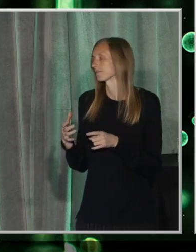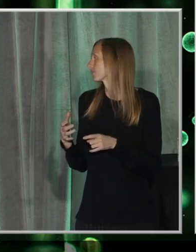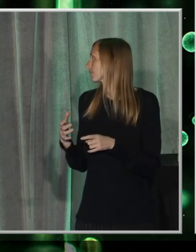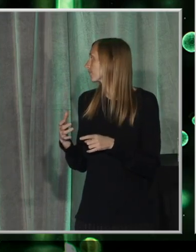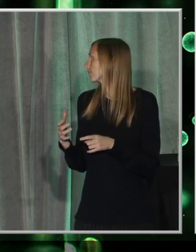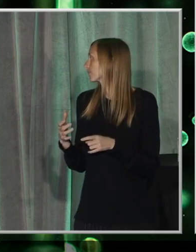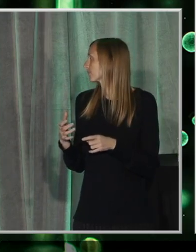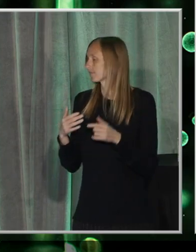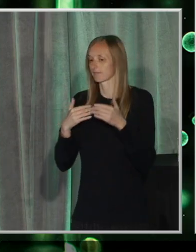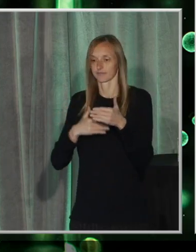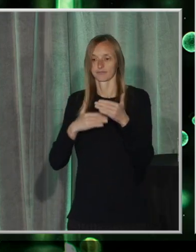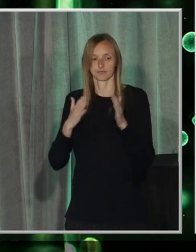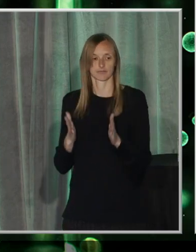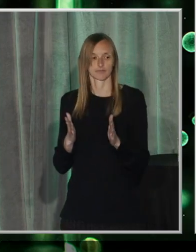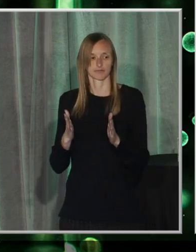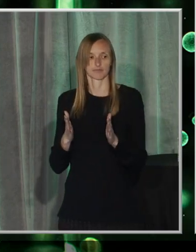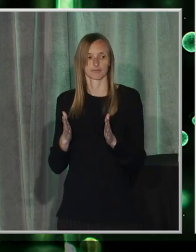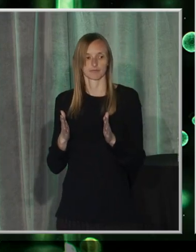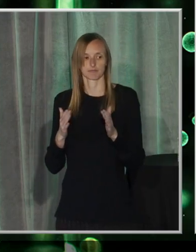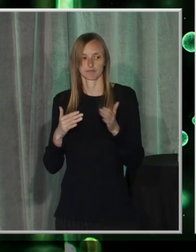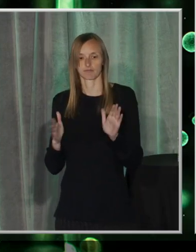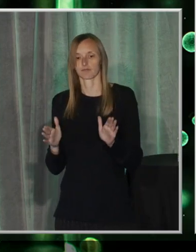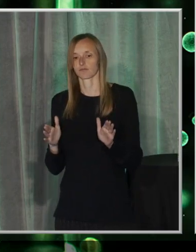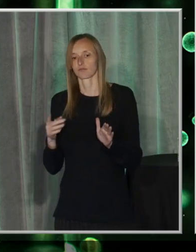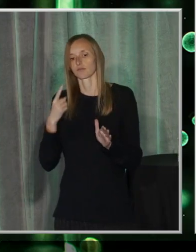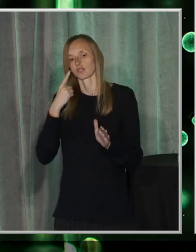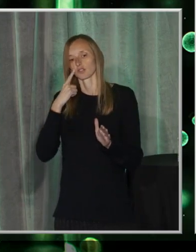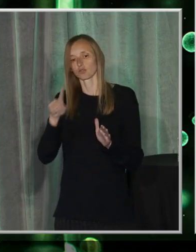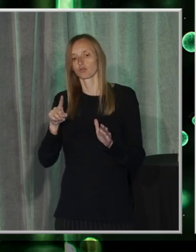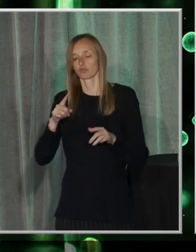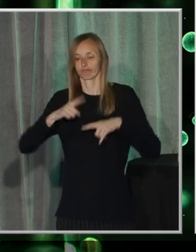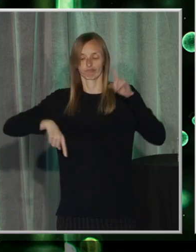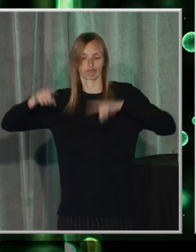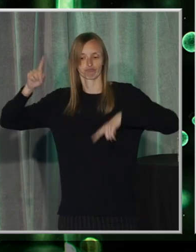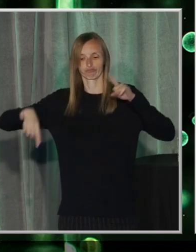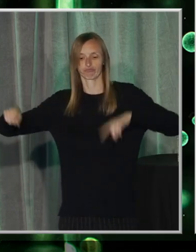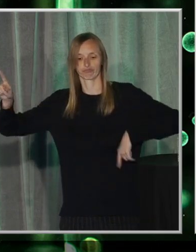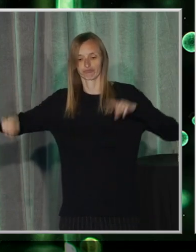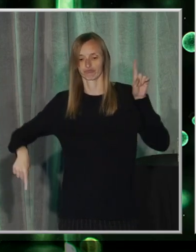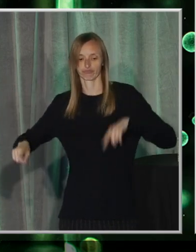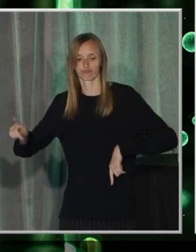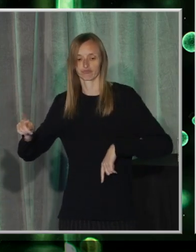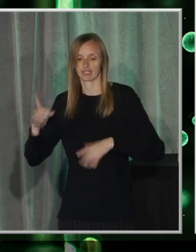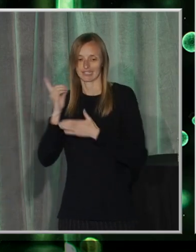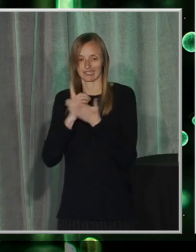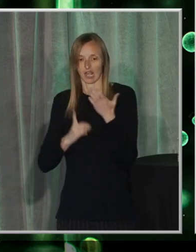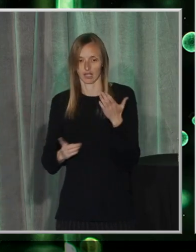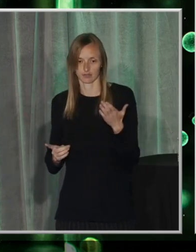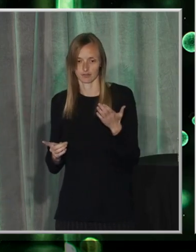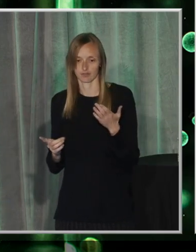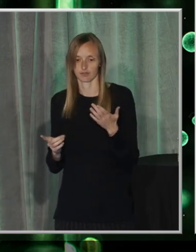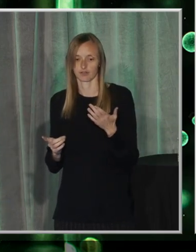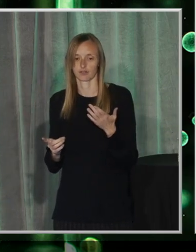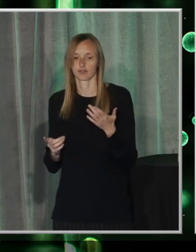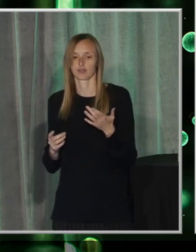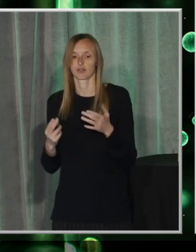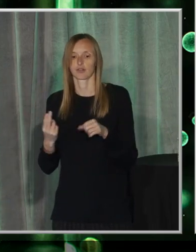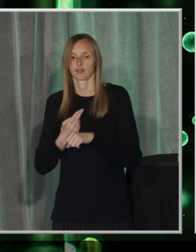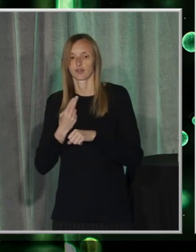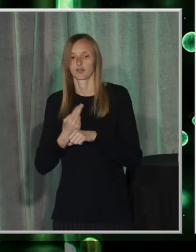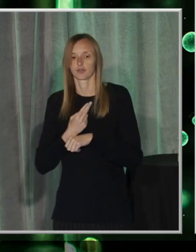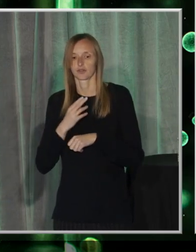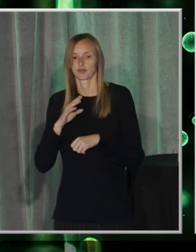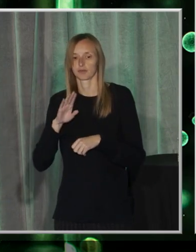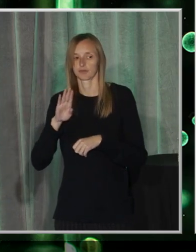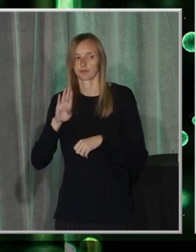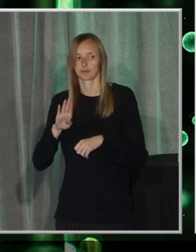the block designs that are randomized, like randomized complete block designs, and we used beans as